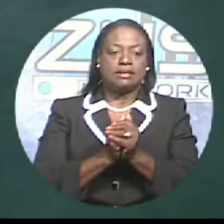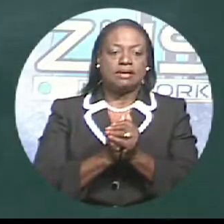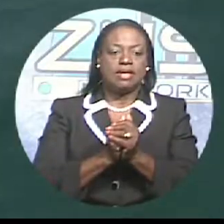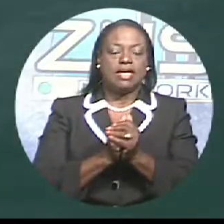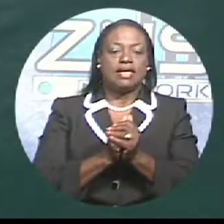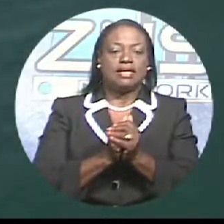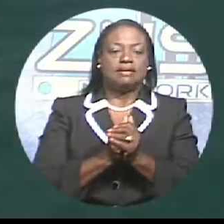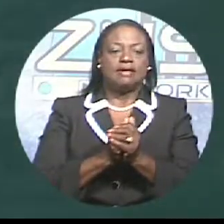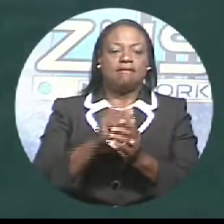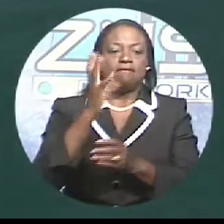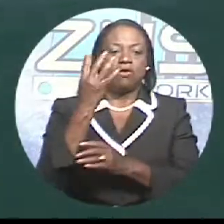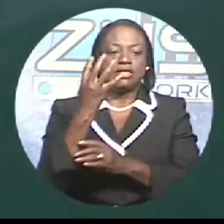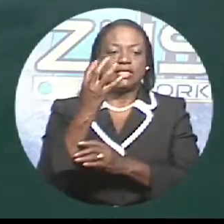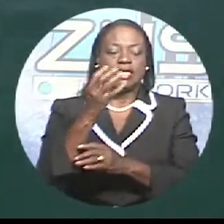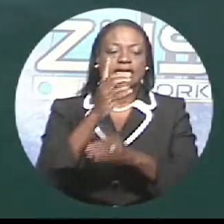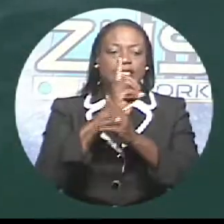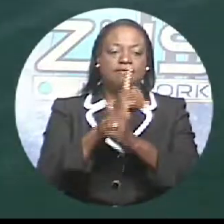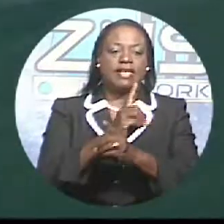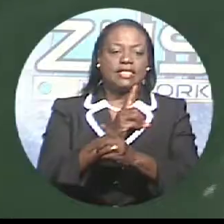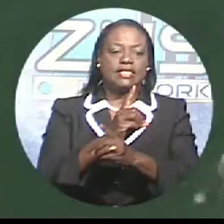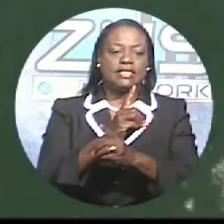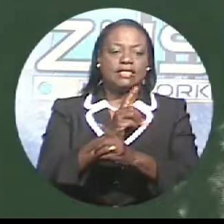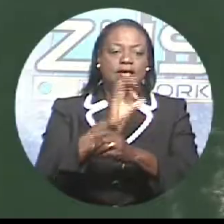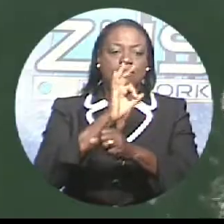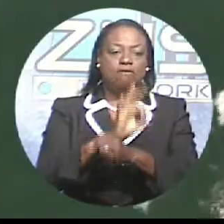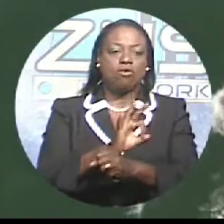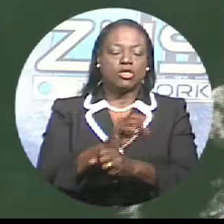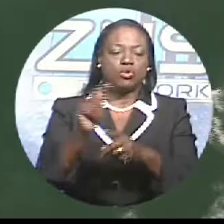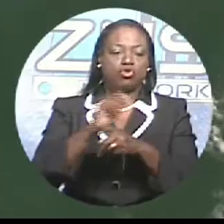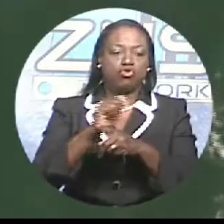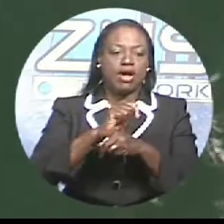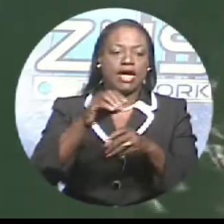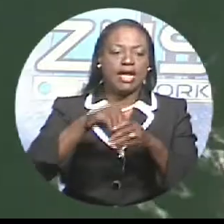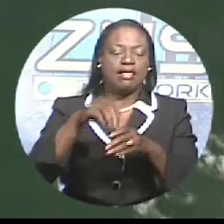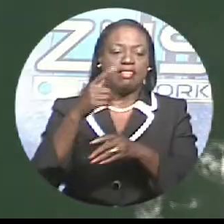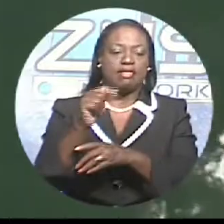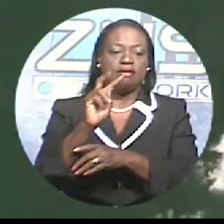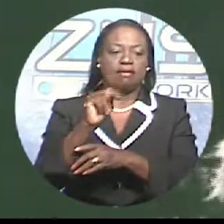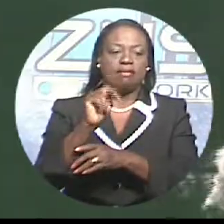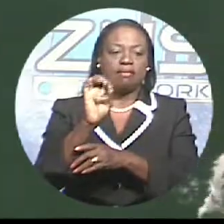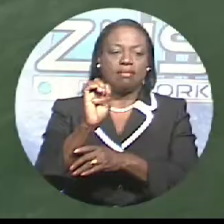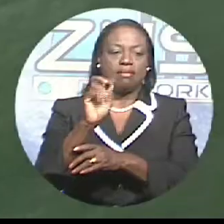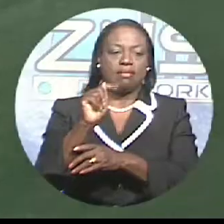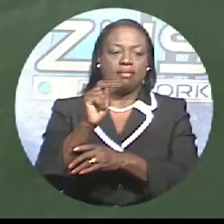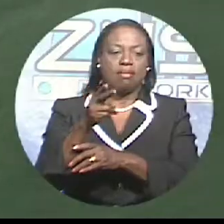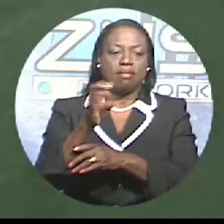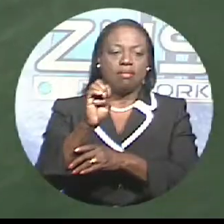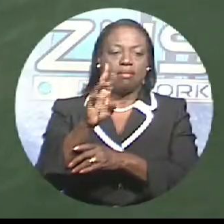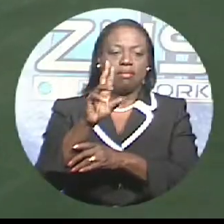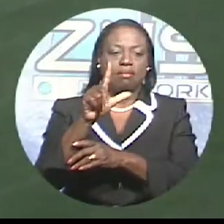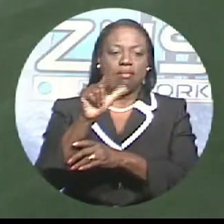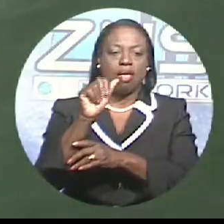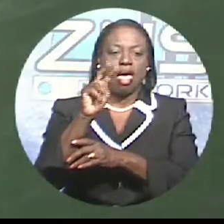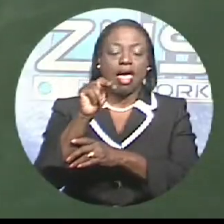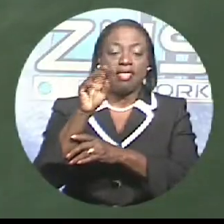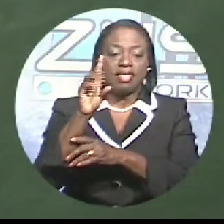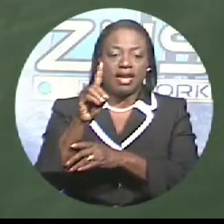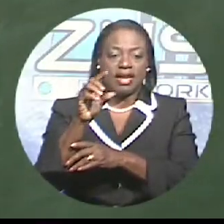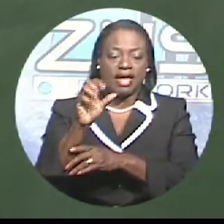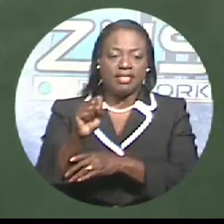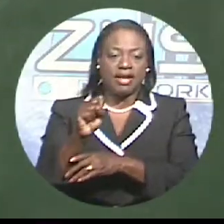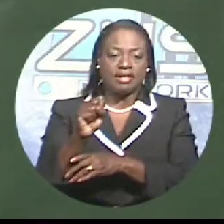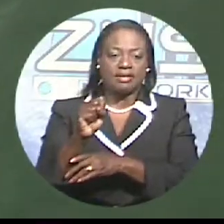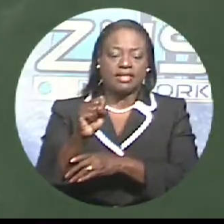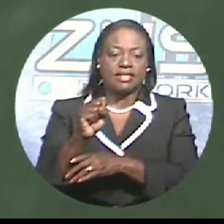about 14 Defence Force officers to train in the Netherlands, with more to be sent in the coming months. But he's hoping government will also acquire a simulator to train